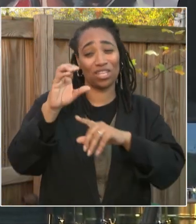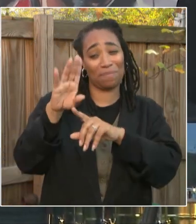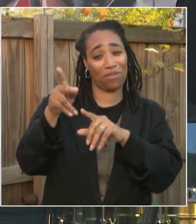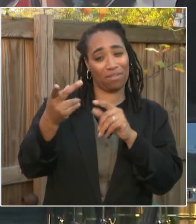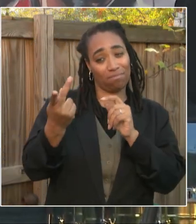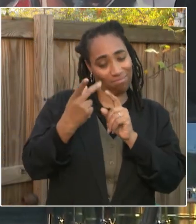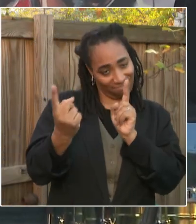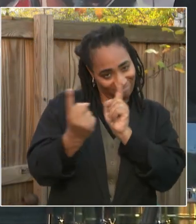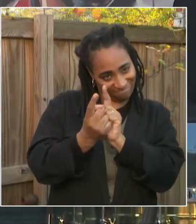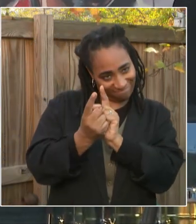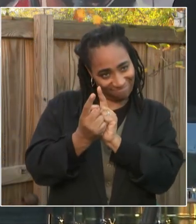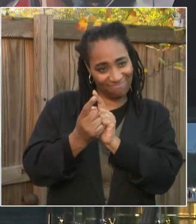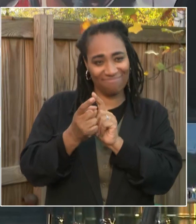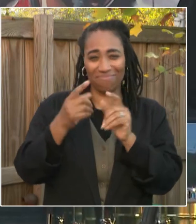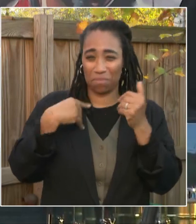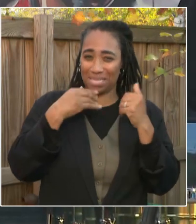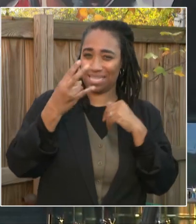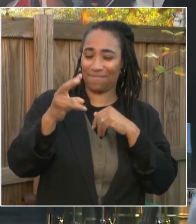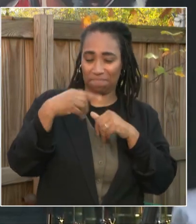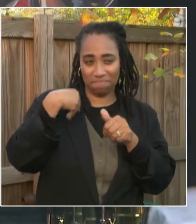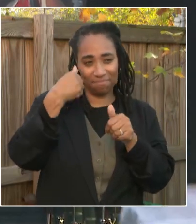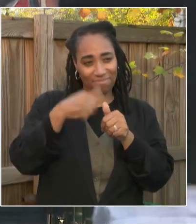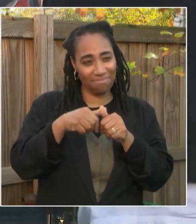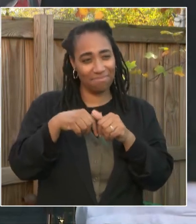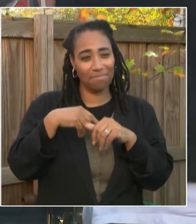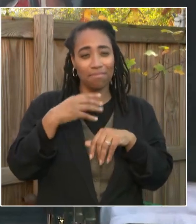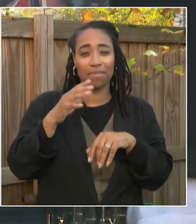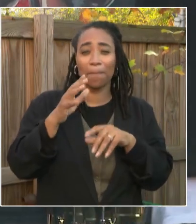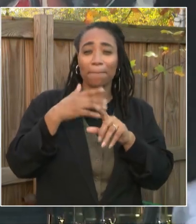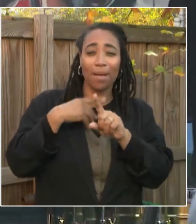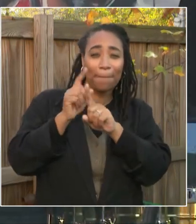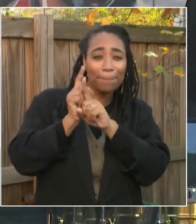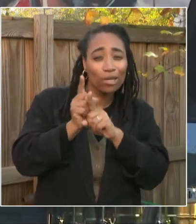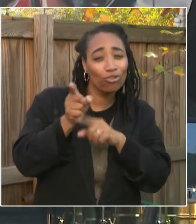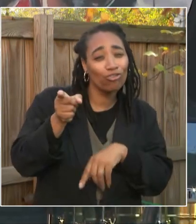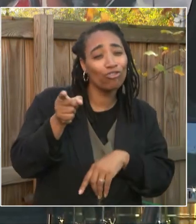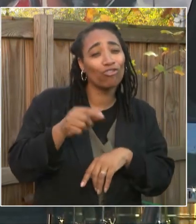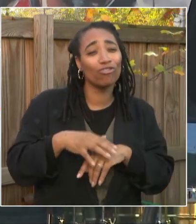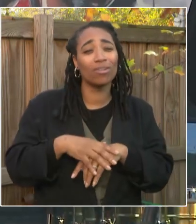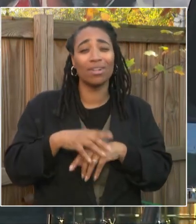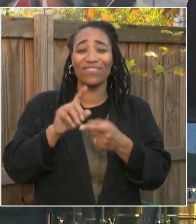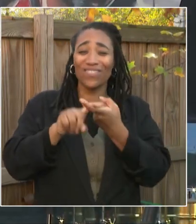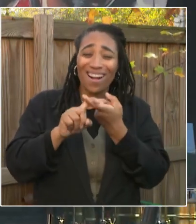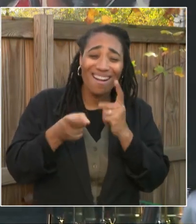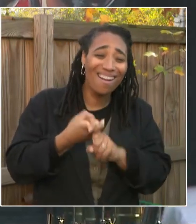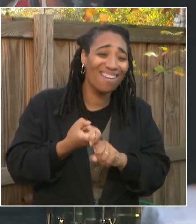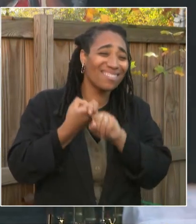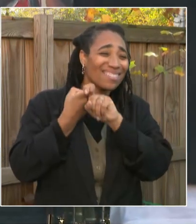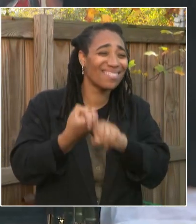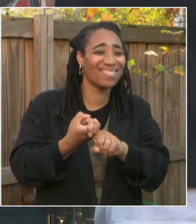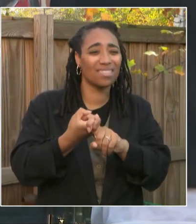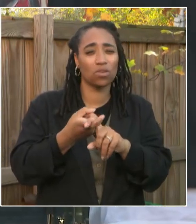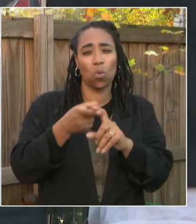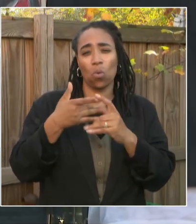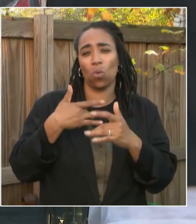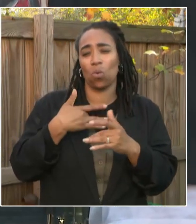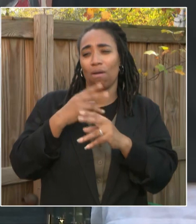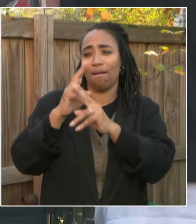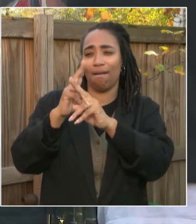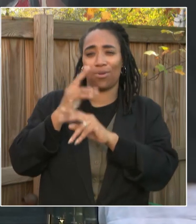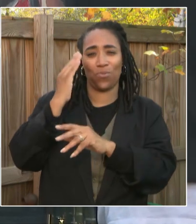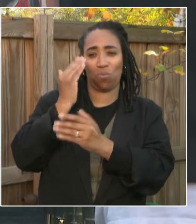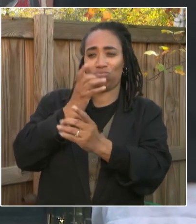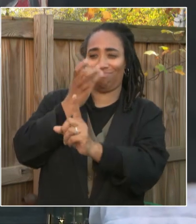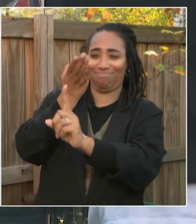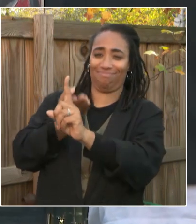musical mentor and a wonderful friend. And it's an honor to even know that I